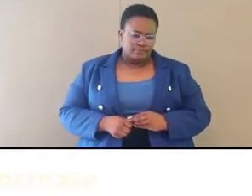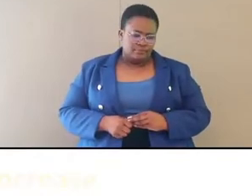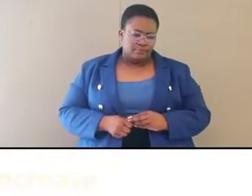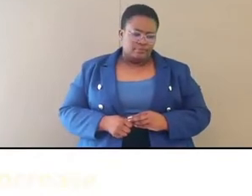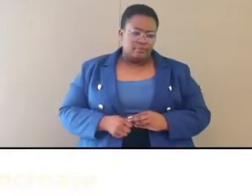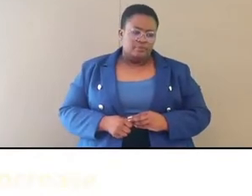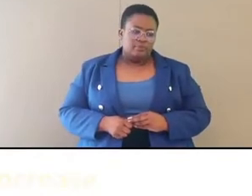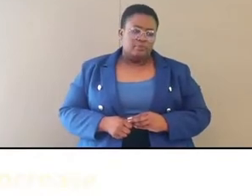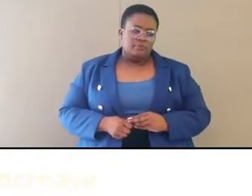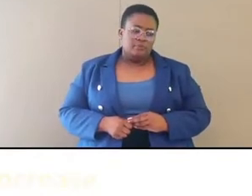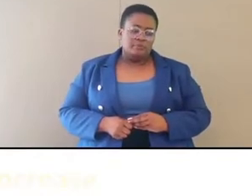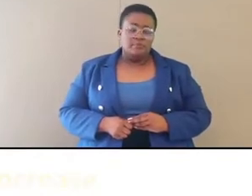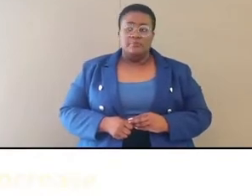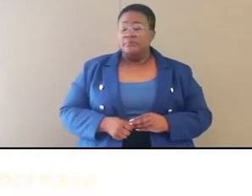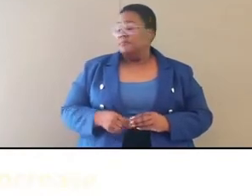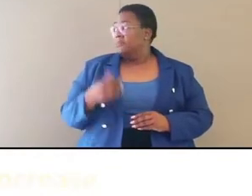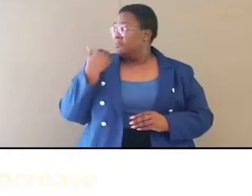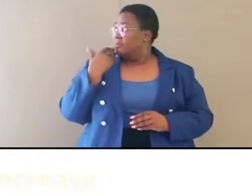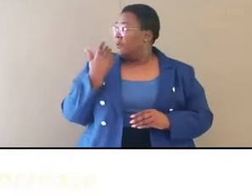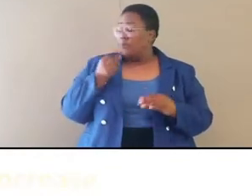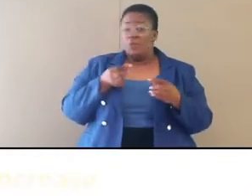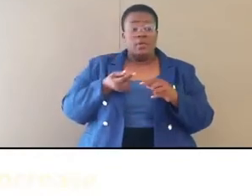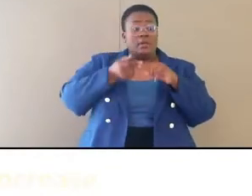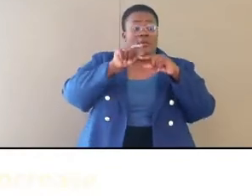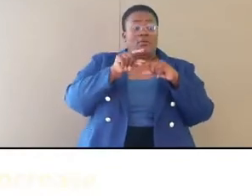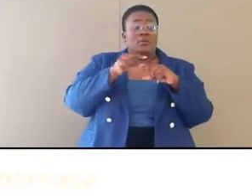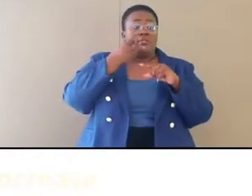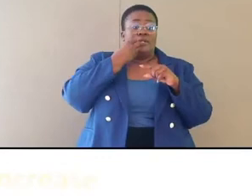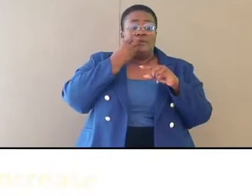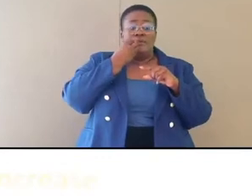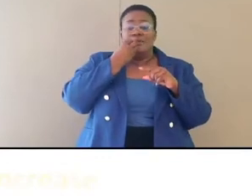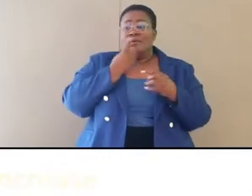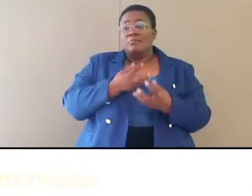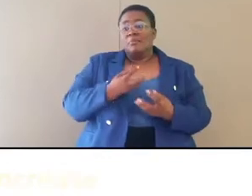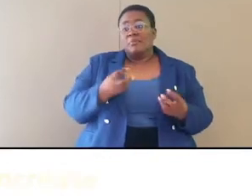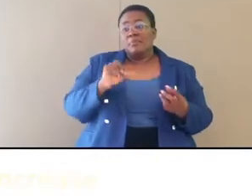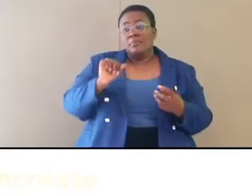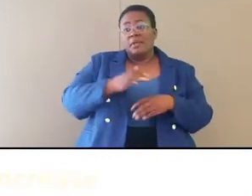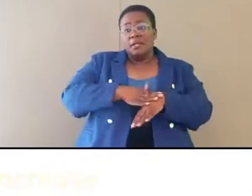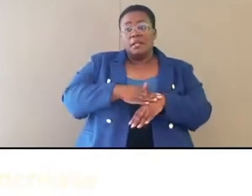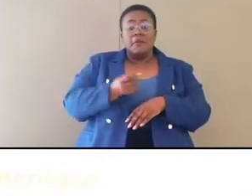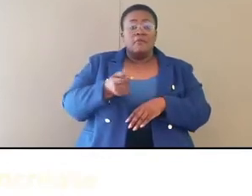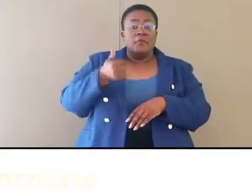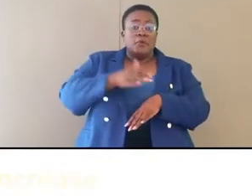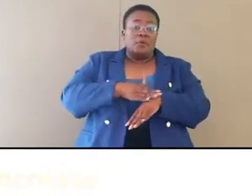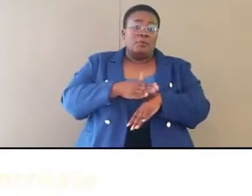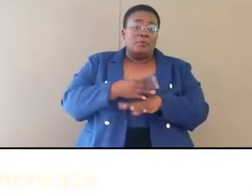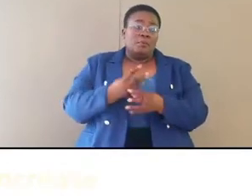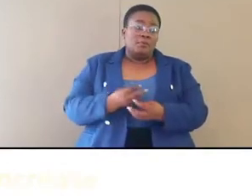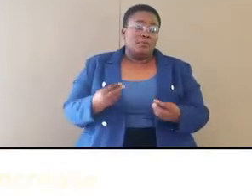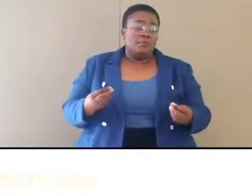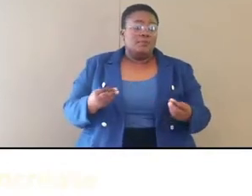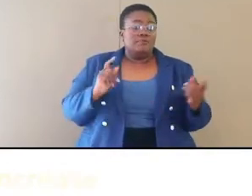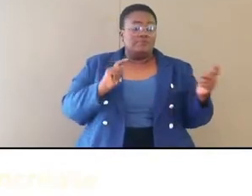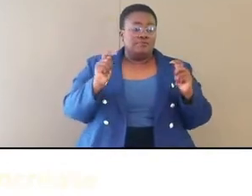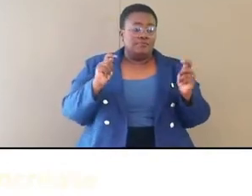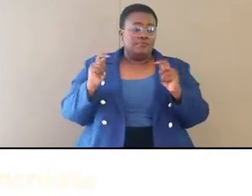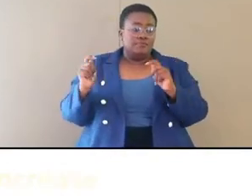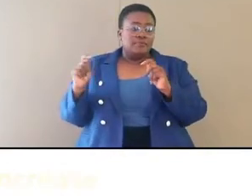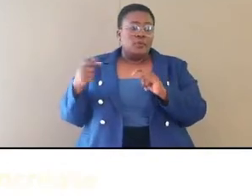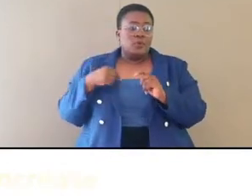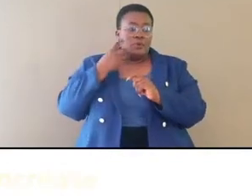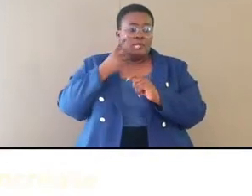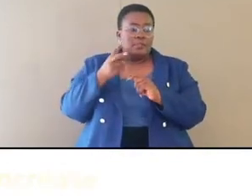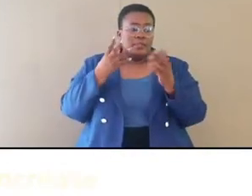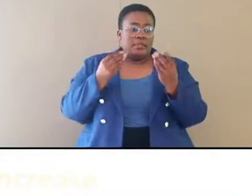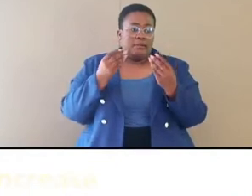Okay, if we increase it to the food poverty line, it would reach a few more children, of course, because the means test would change, and you can see the numbers there.